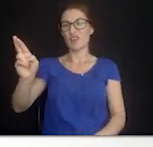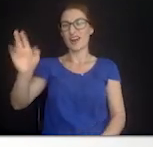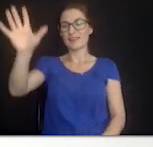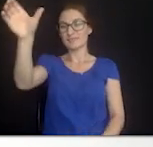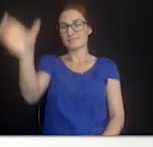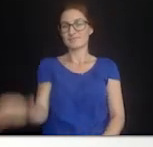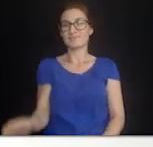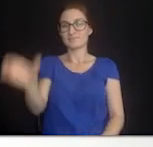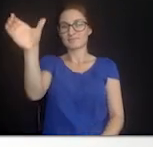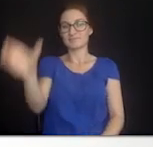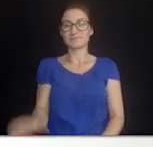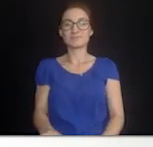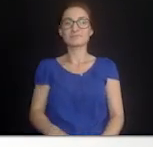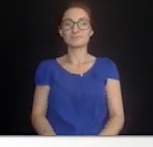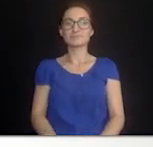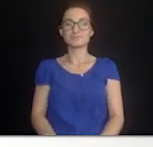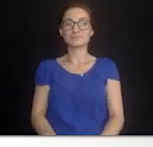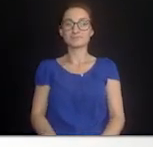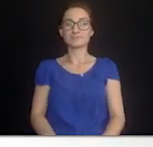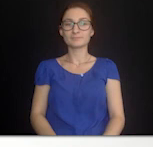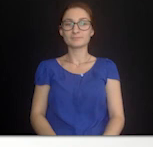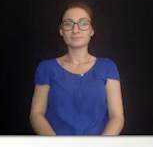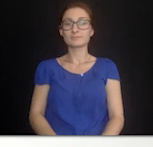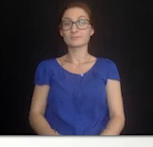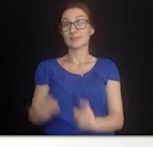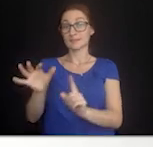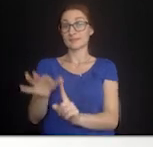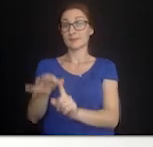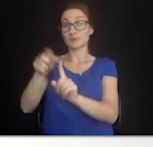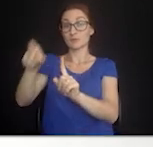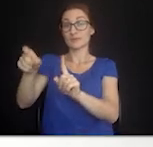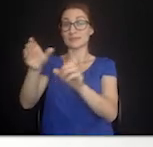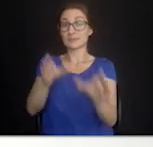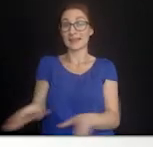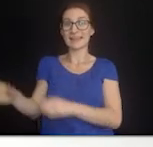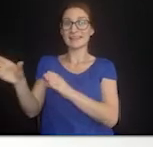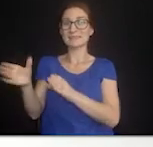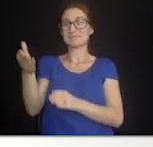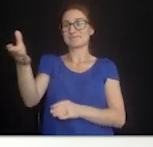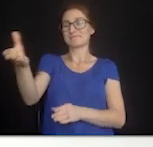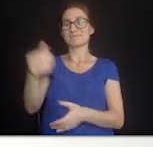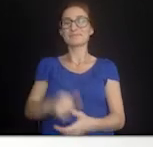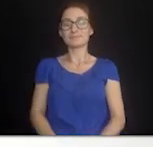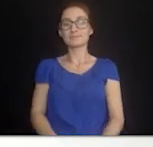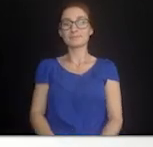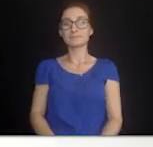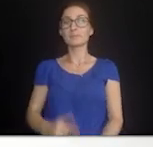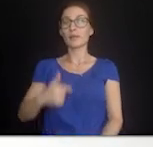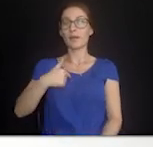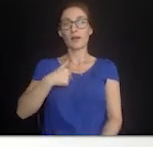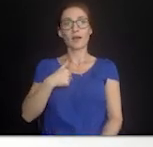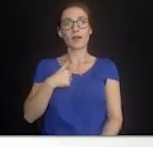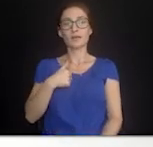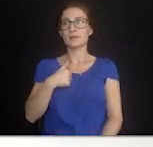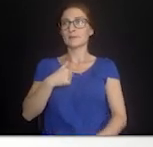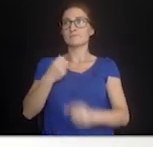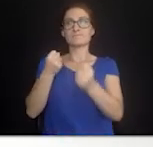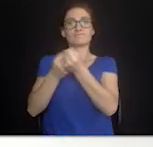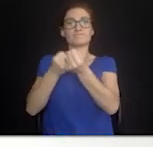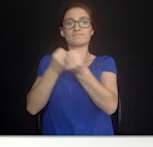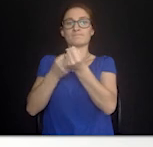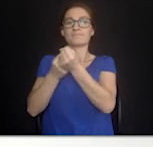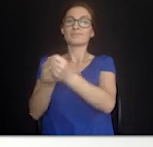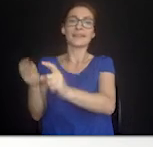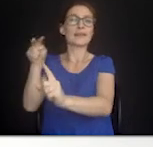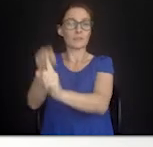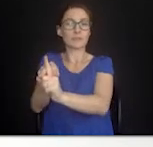here, where the special needs planning comes into play. And I'm very big on implementation, right? So if someone